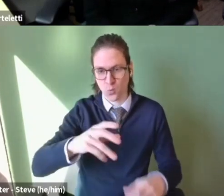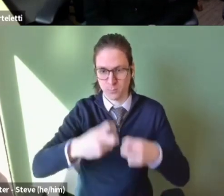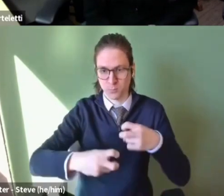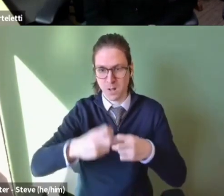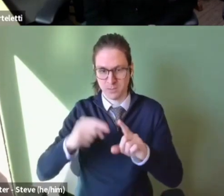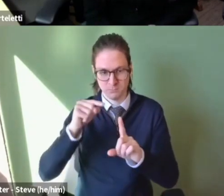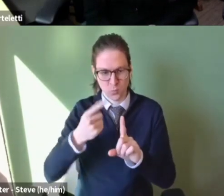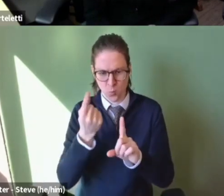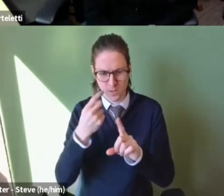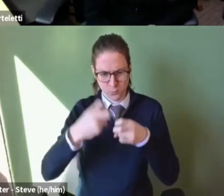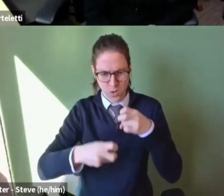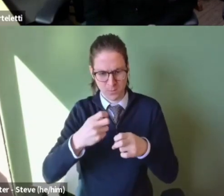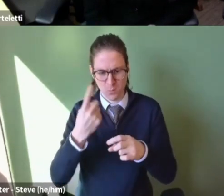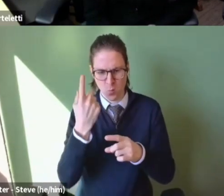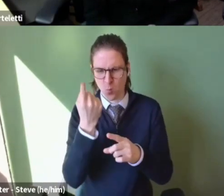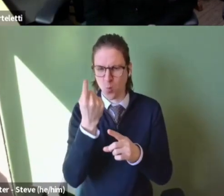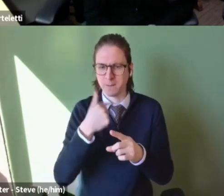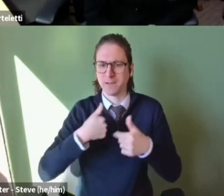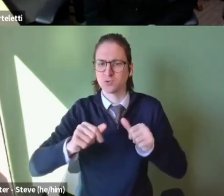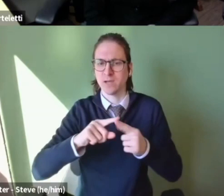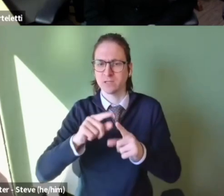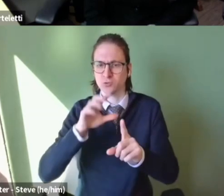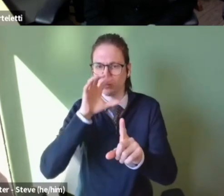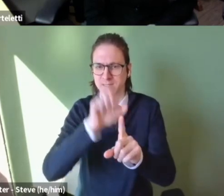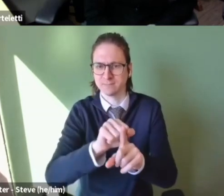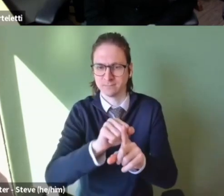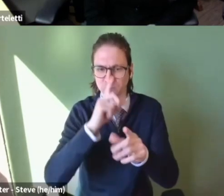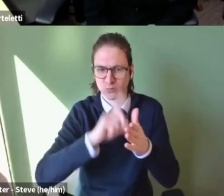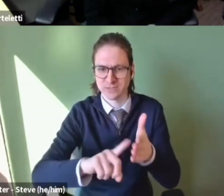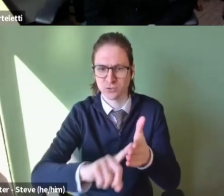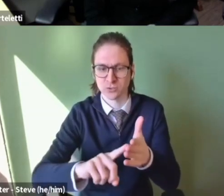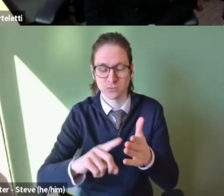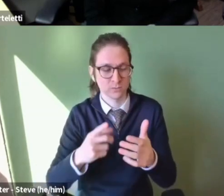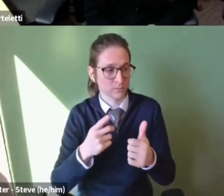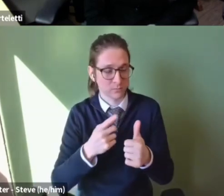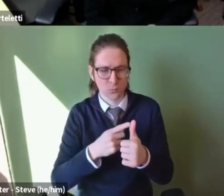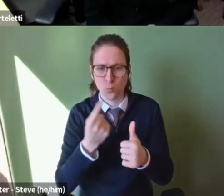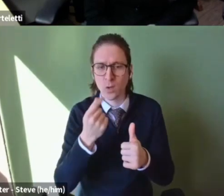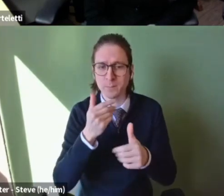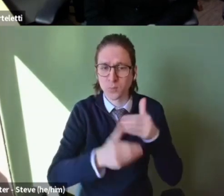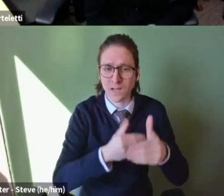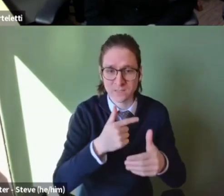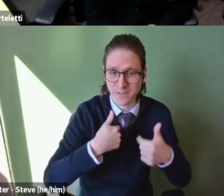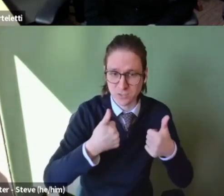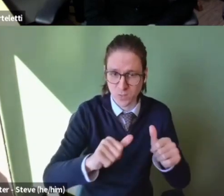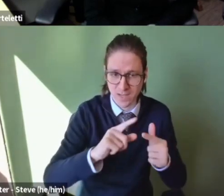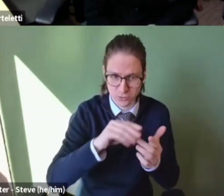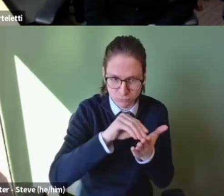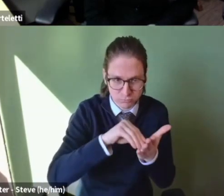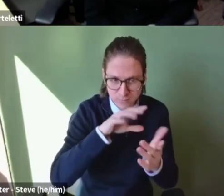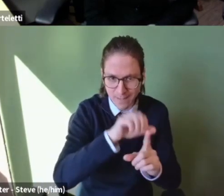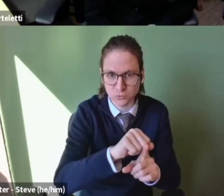the thing you're trying to capture, right? What is that process you're trying to capture? And then you need to, as best